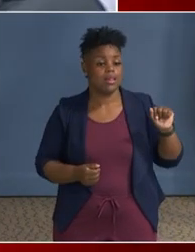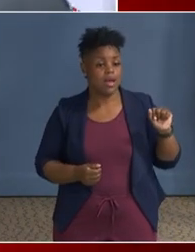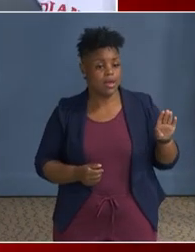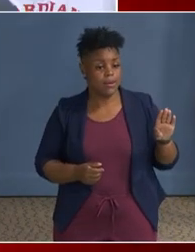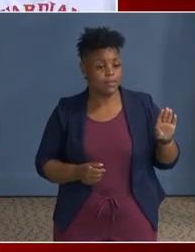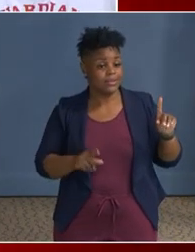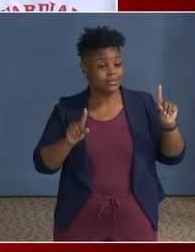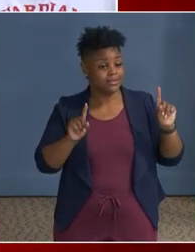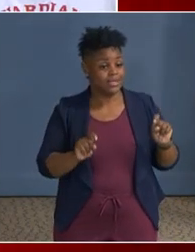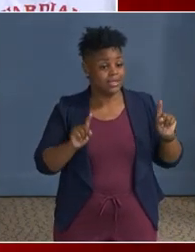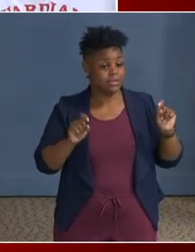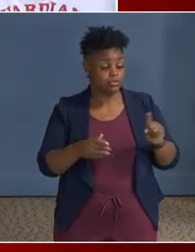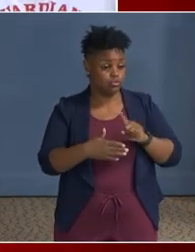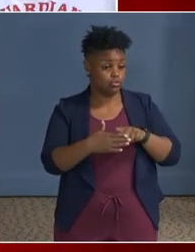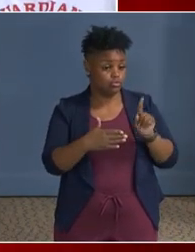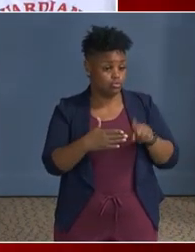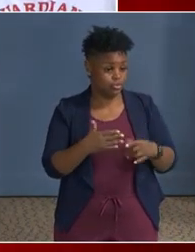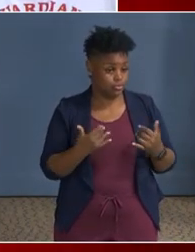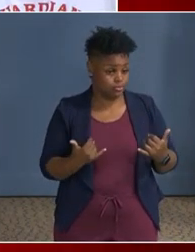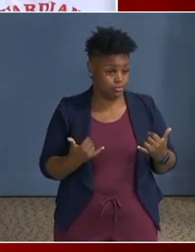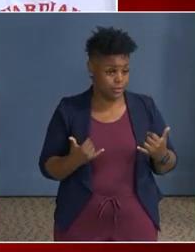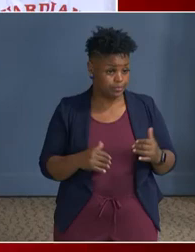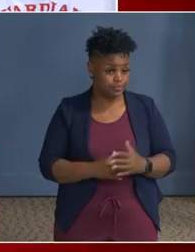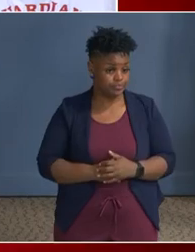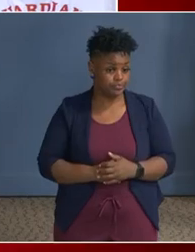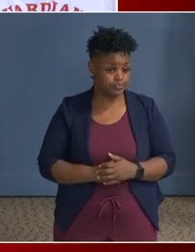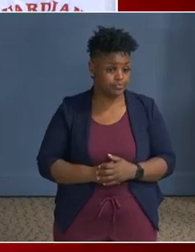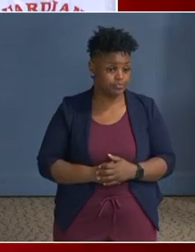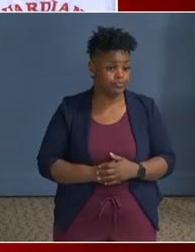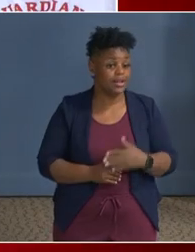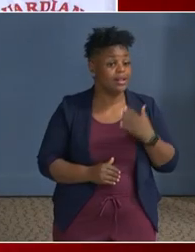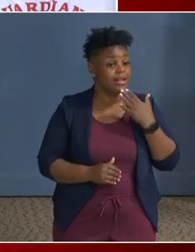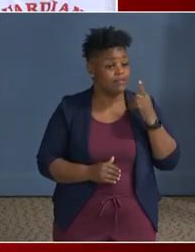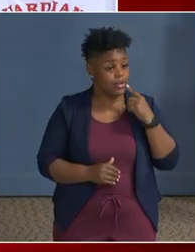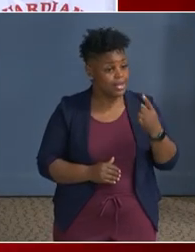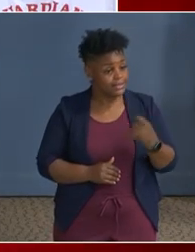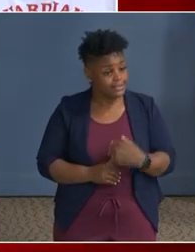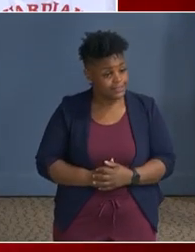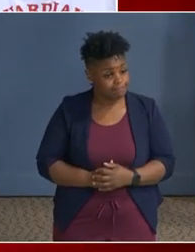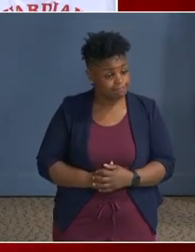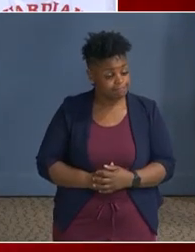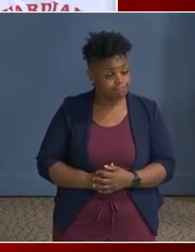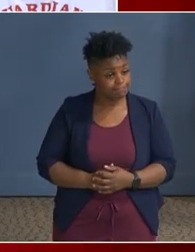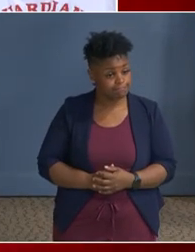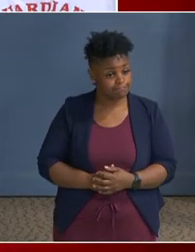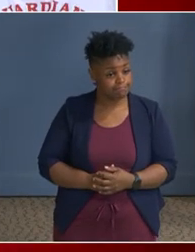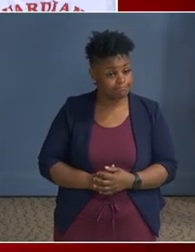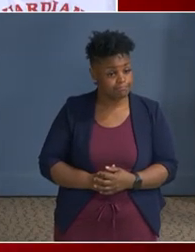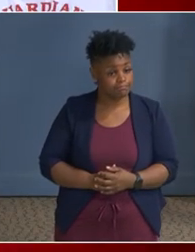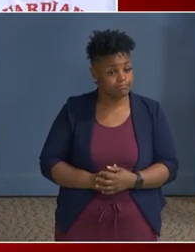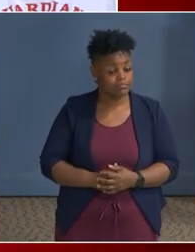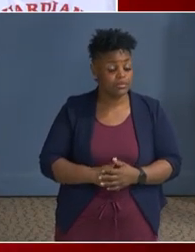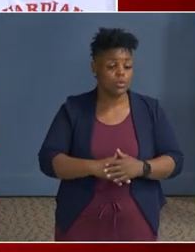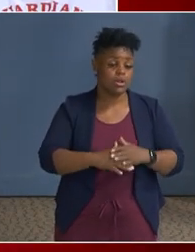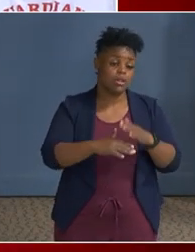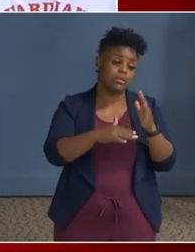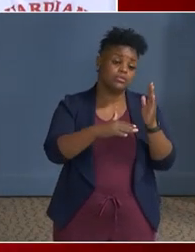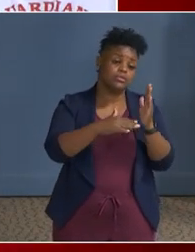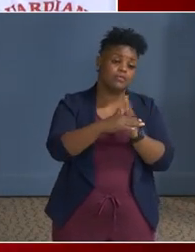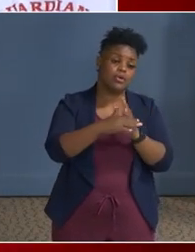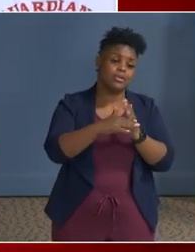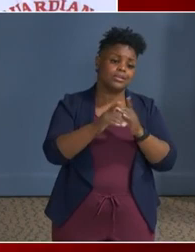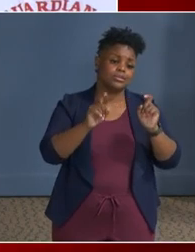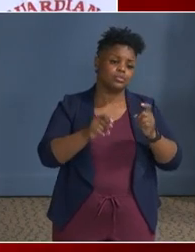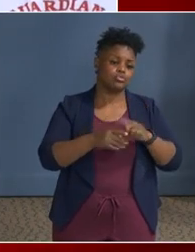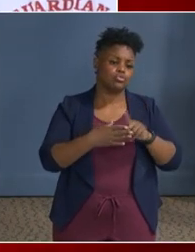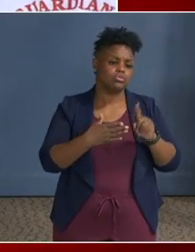testing sites. Yep, thanks for the question, Fennett. On average, our test result turnaround time is